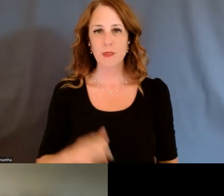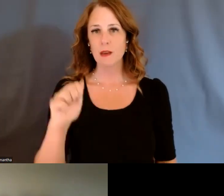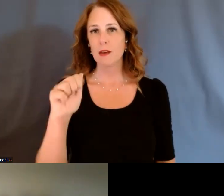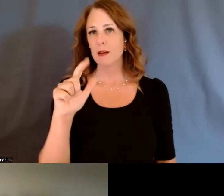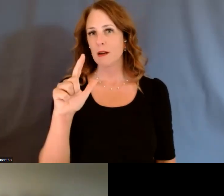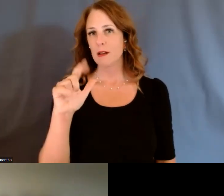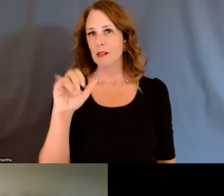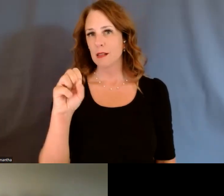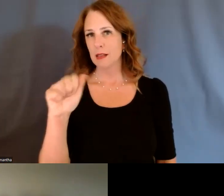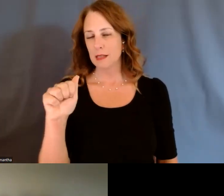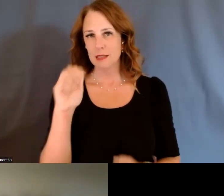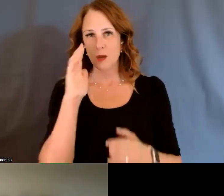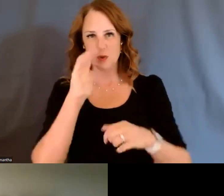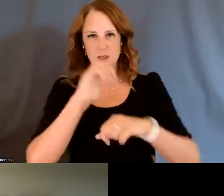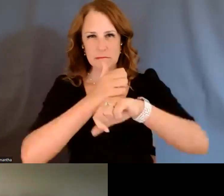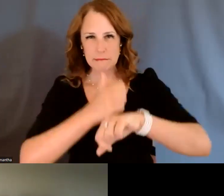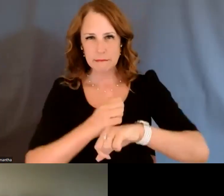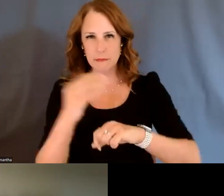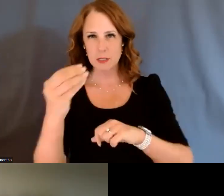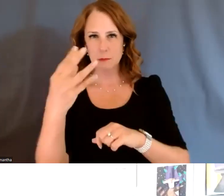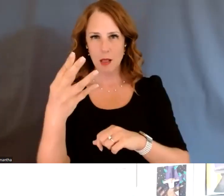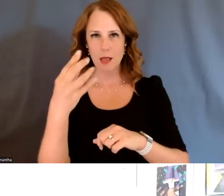to spotlight our panelists.